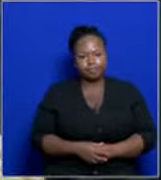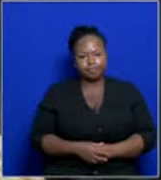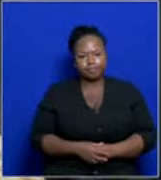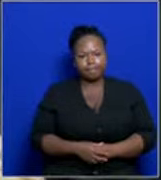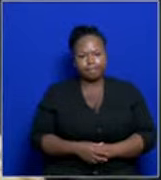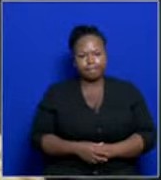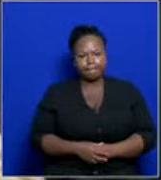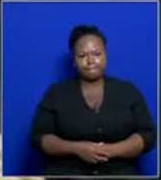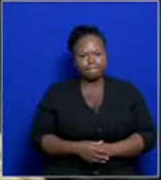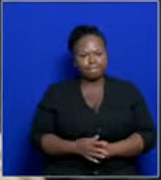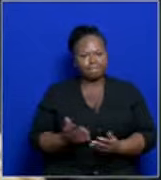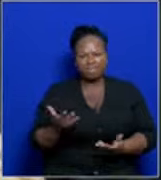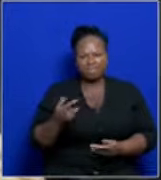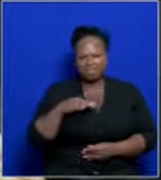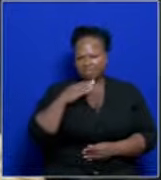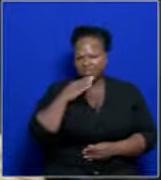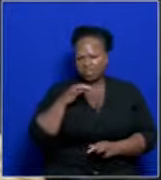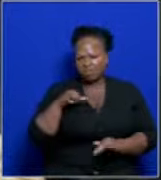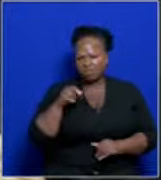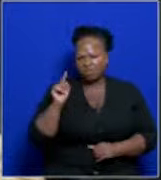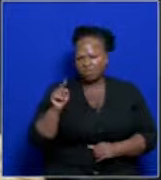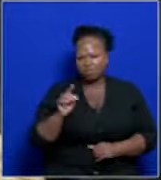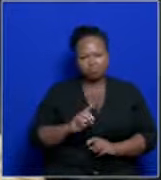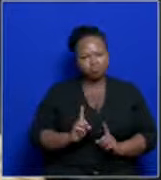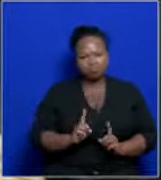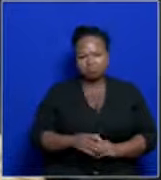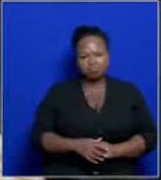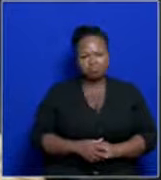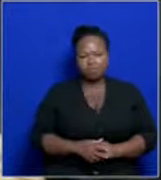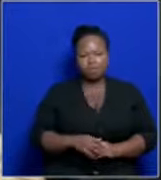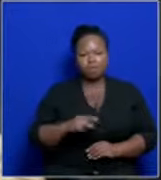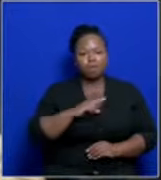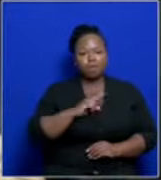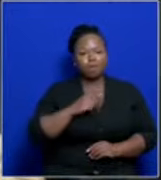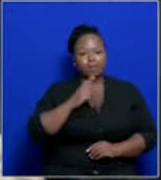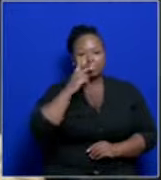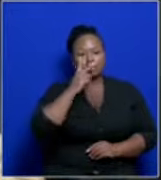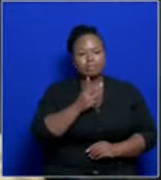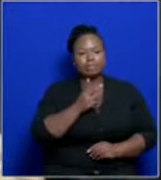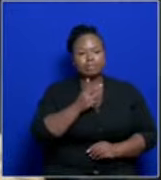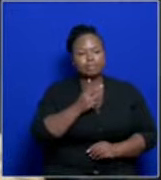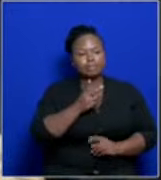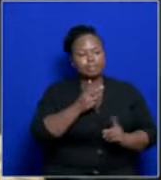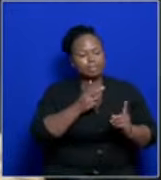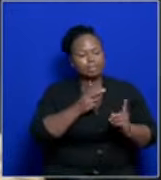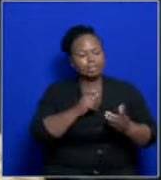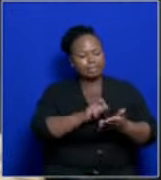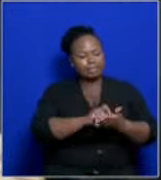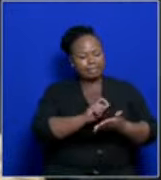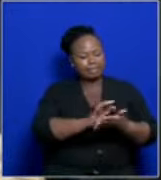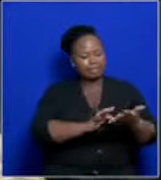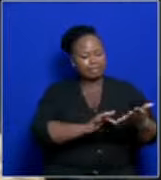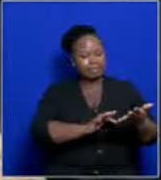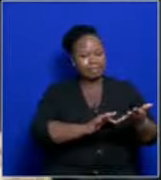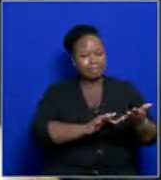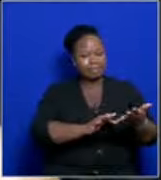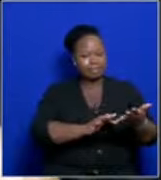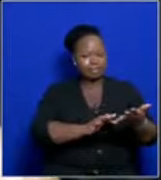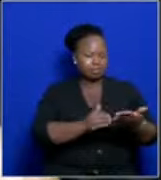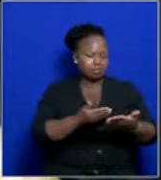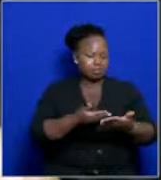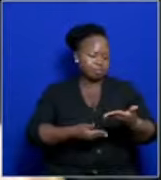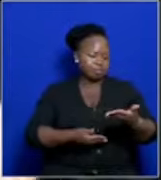for that, because when you look at the statements, and here I'm looking at a statement